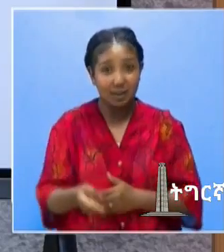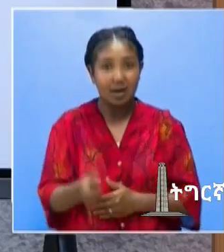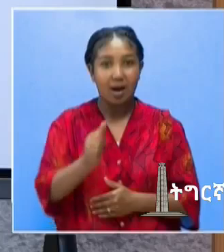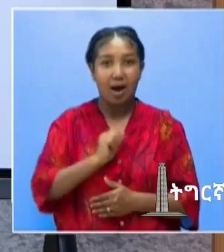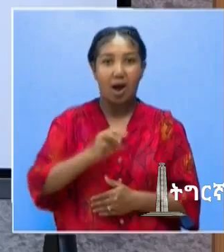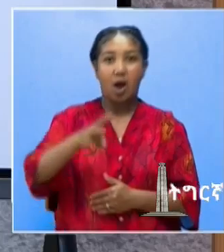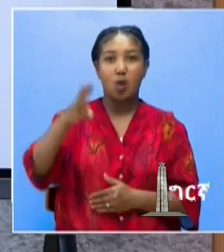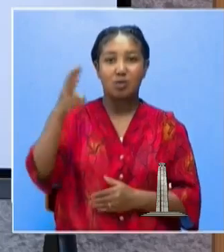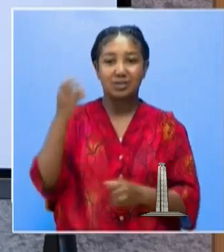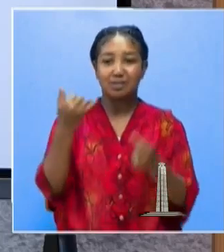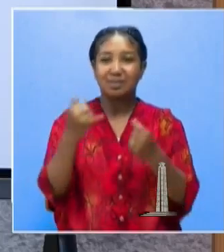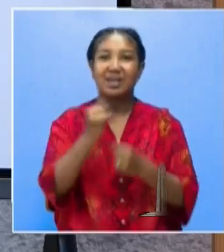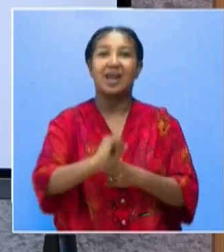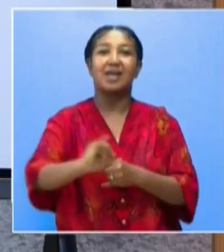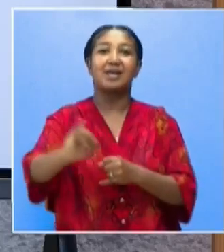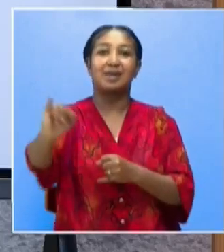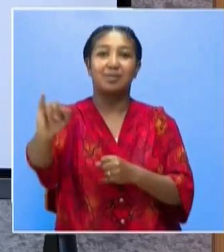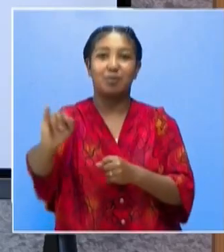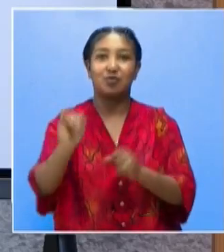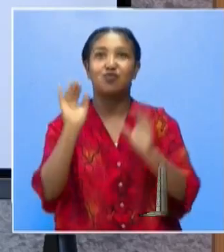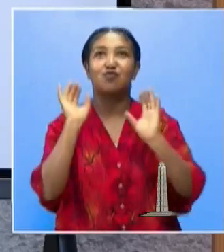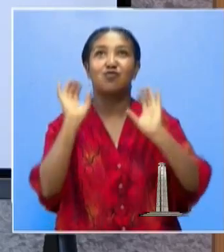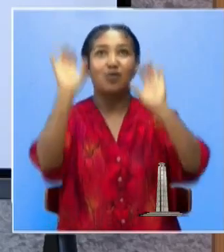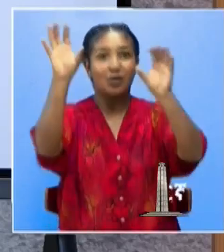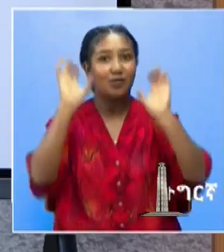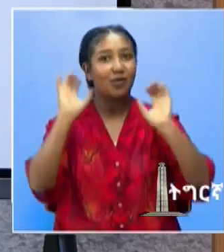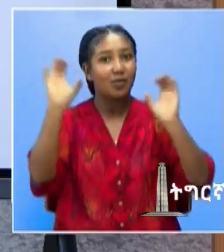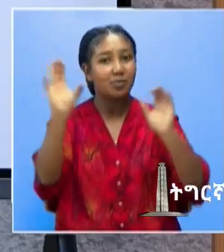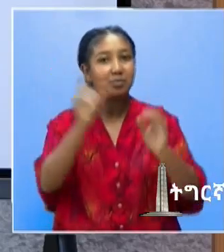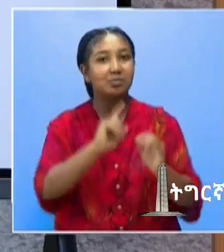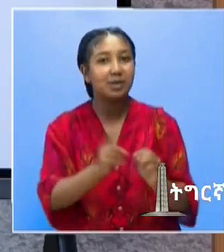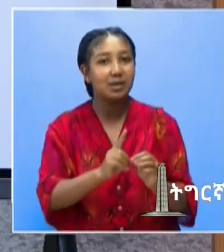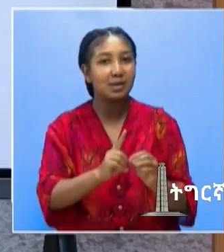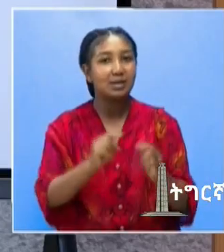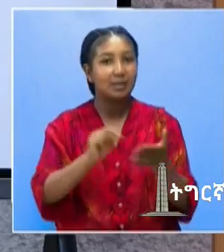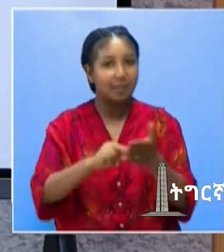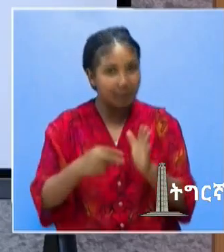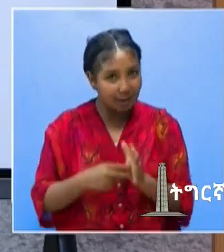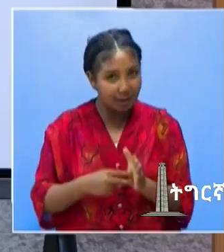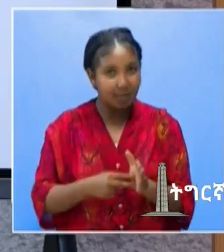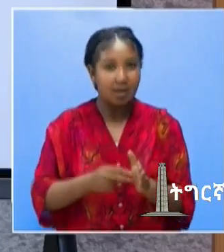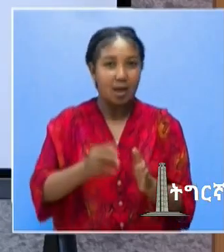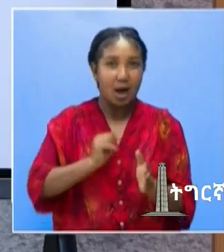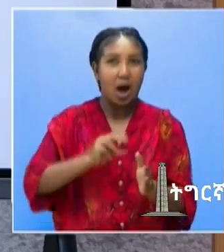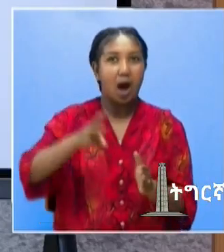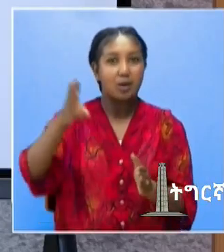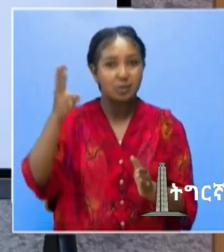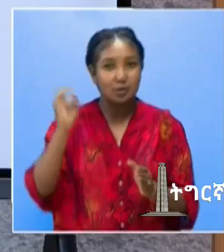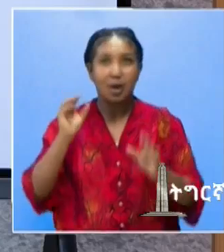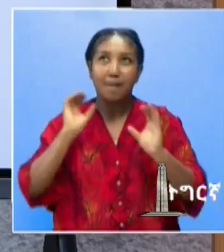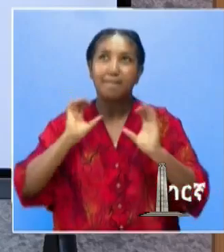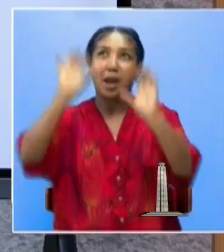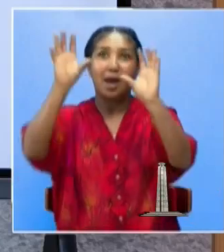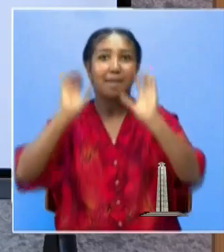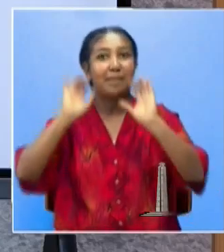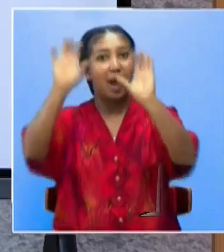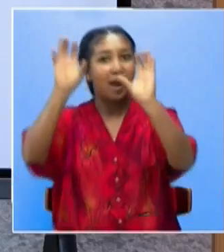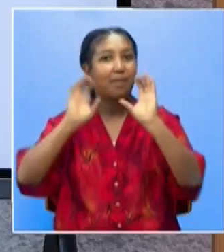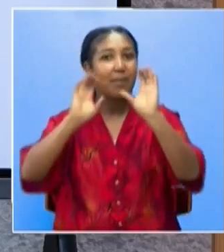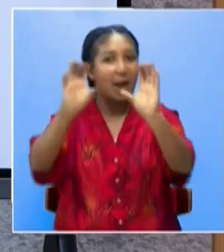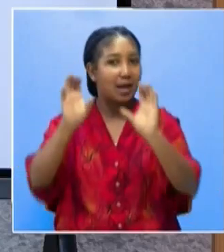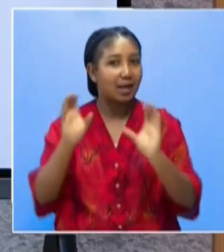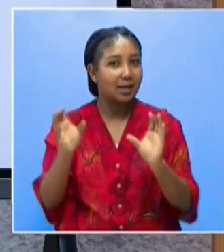I was playing volleyball, when we said here, this means I was playing. When I